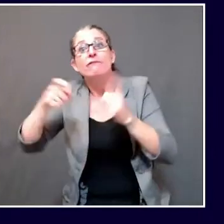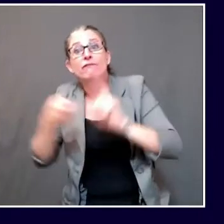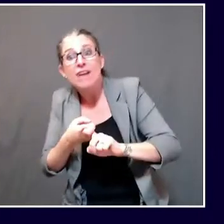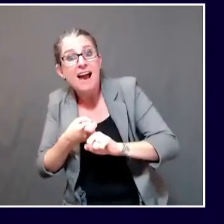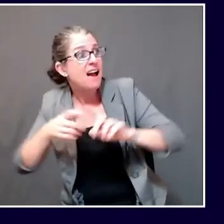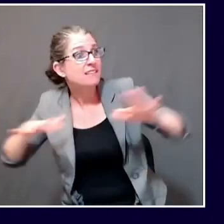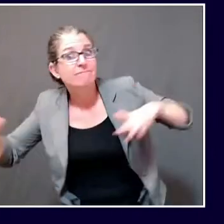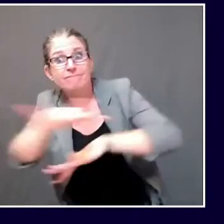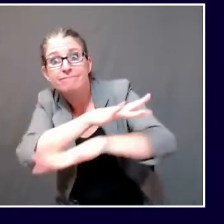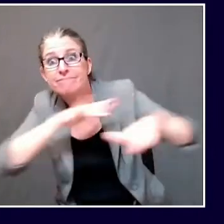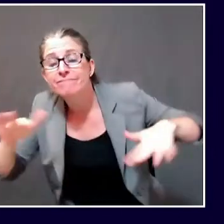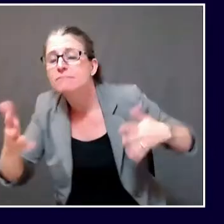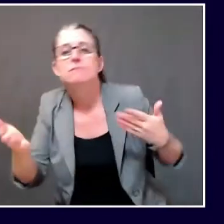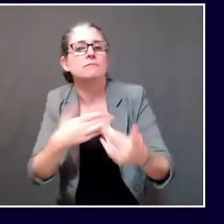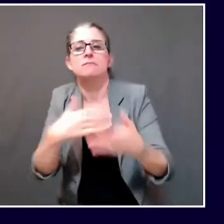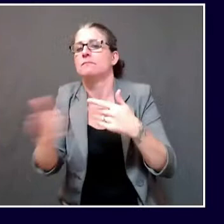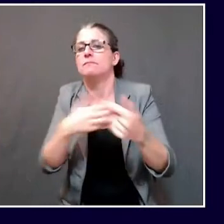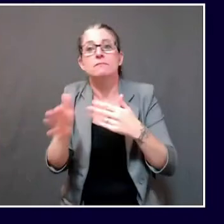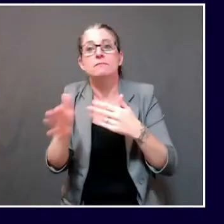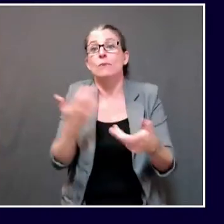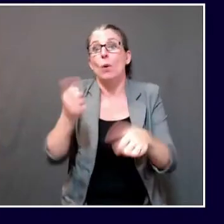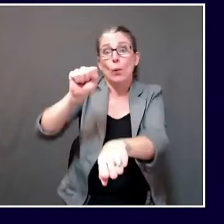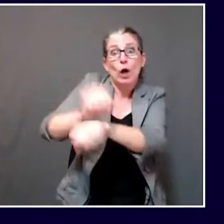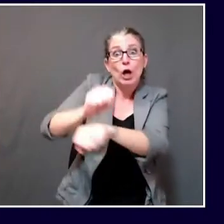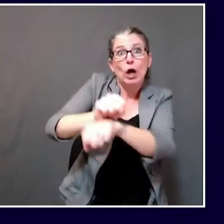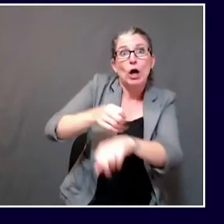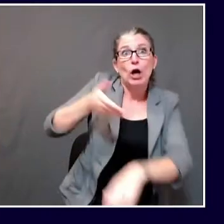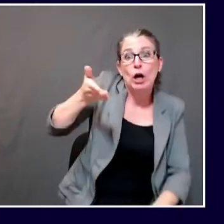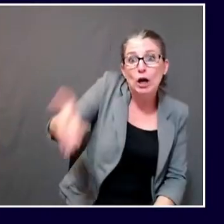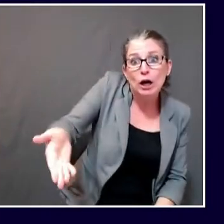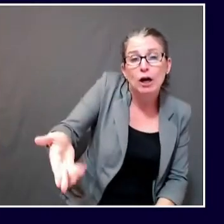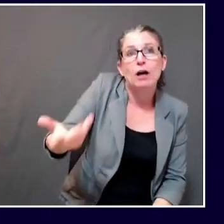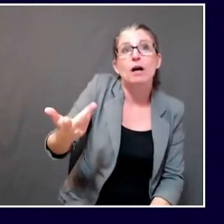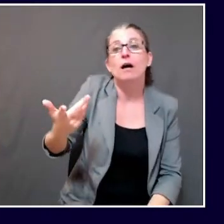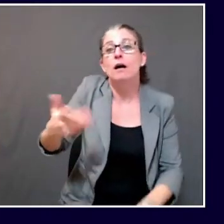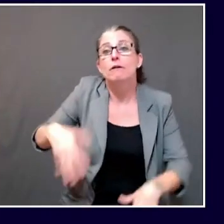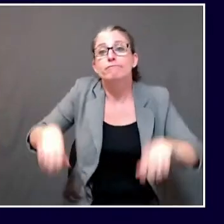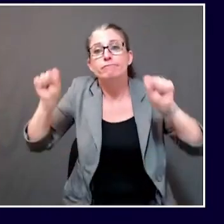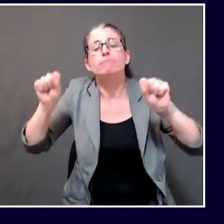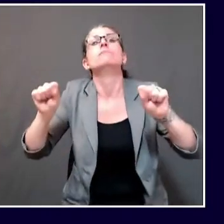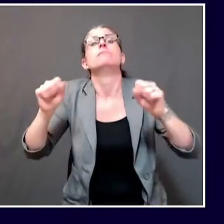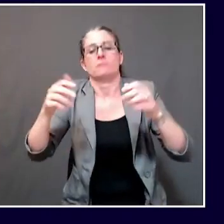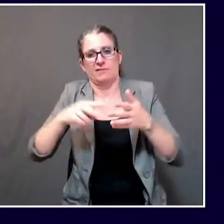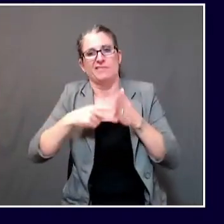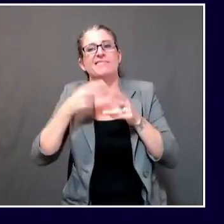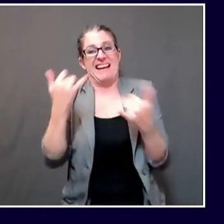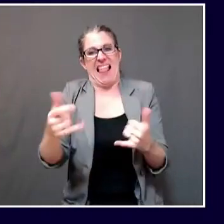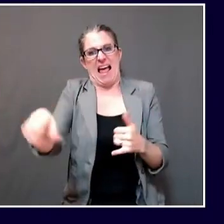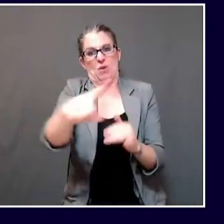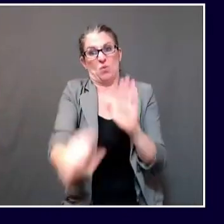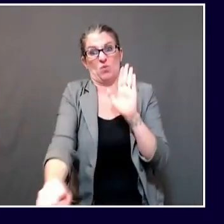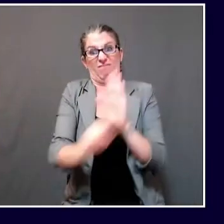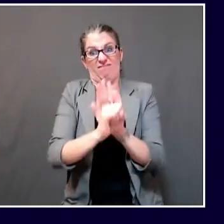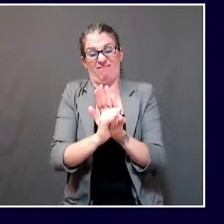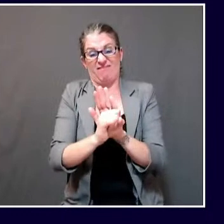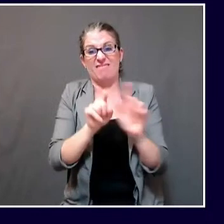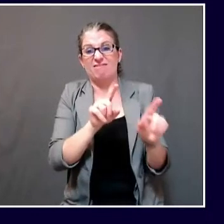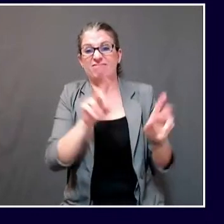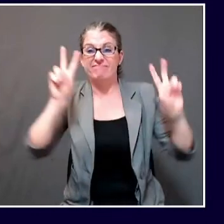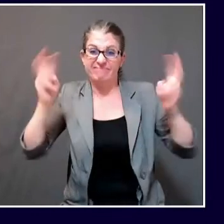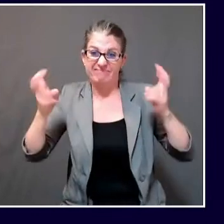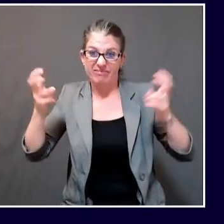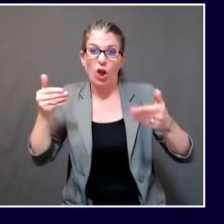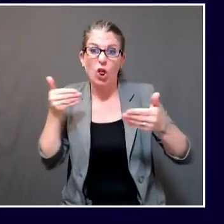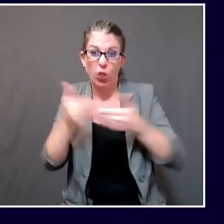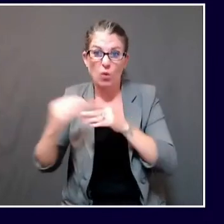your exposure on the ice. You should also consider getting tested. One of the easiest ways